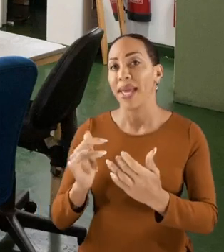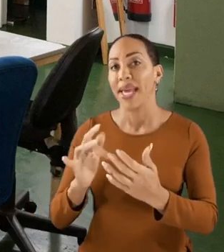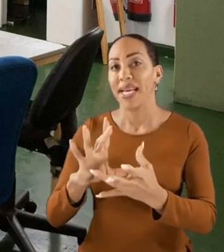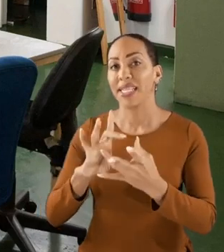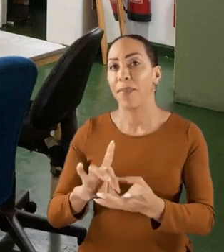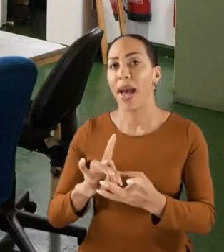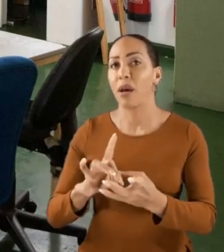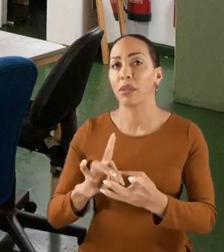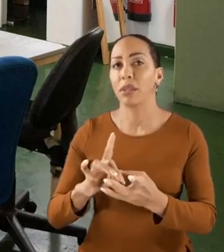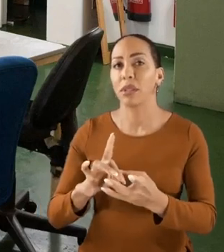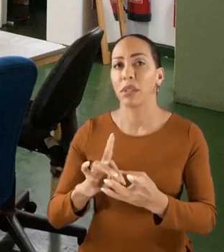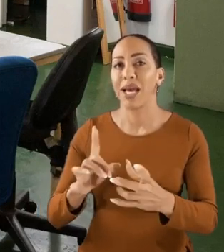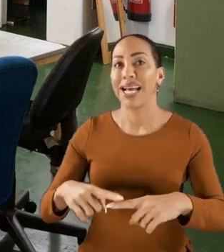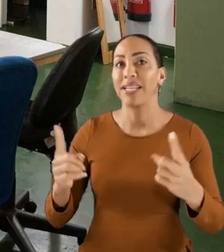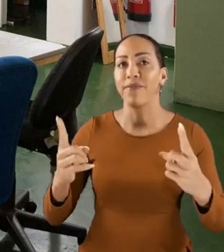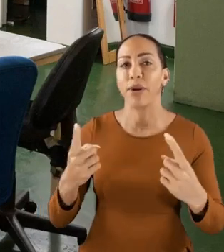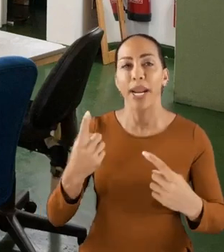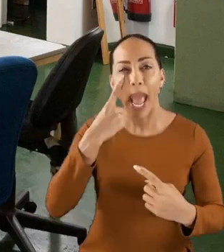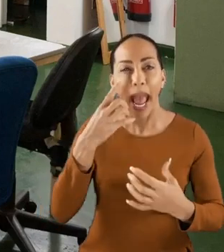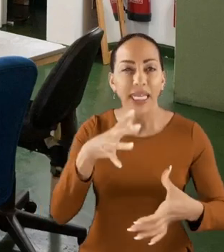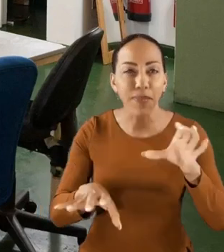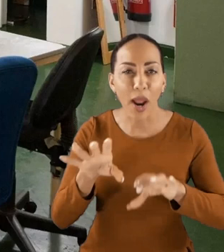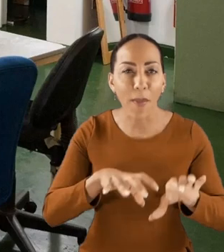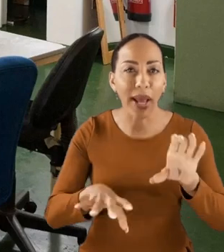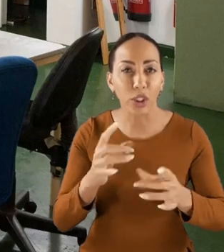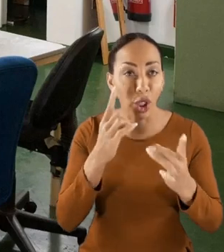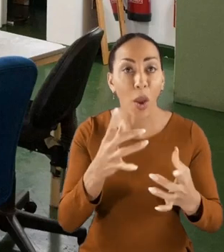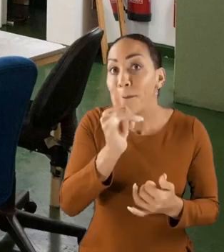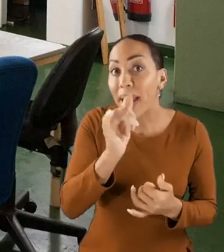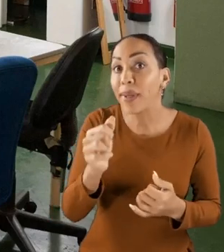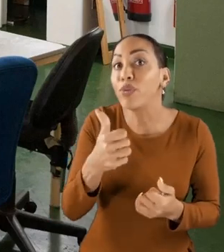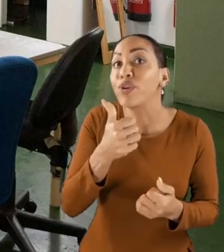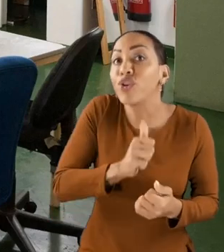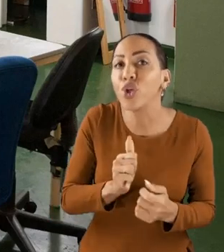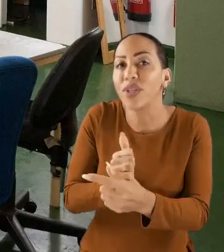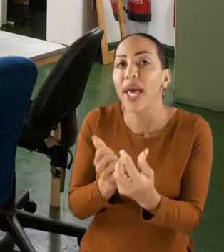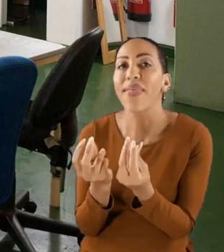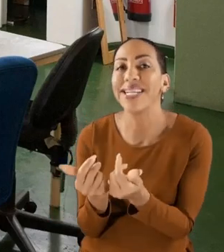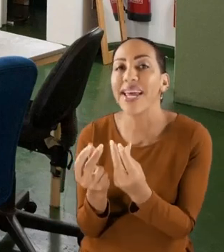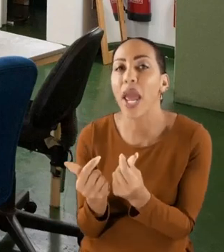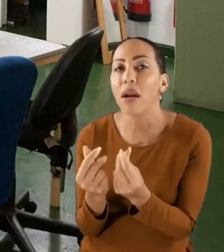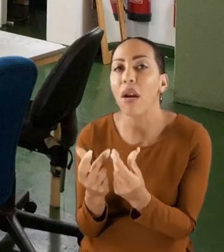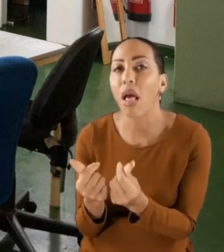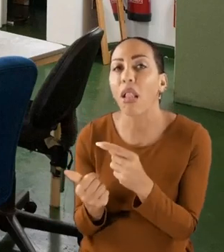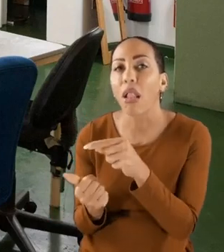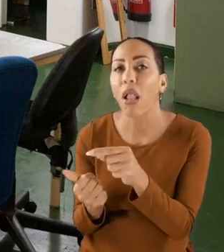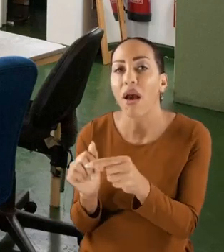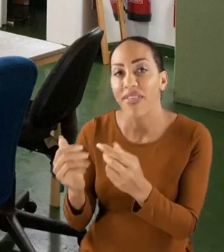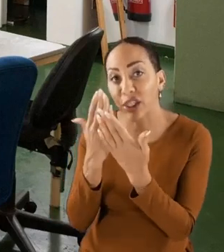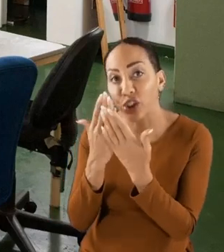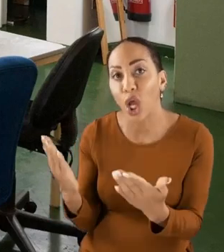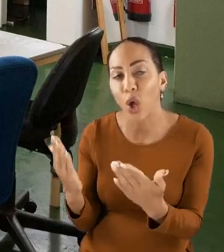experimental. And I am wondering if you have the material from that show, so maybe it's about